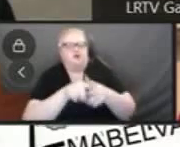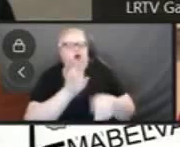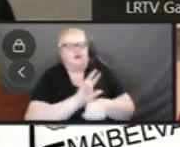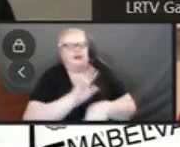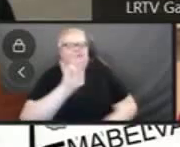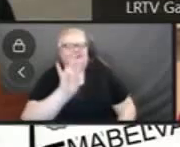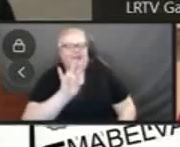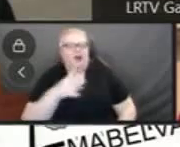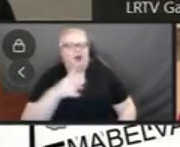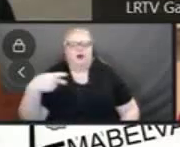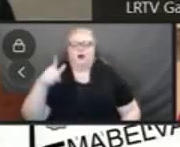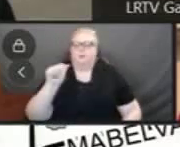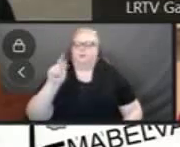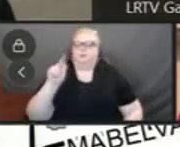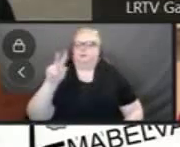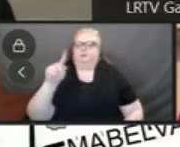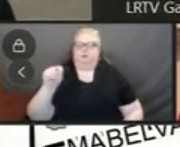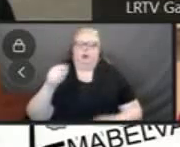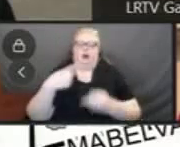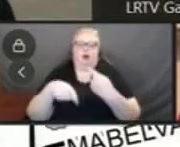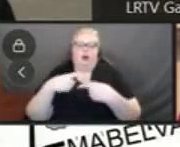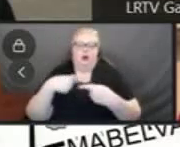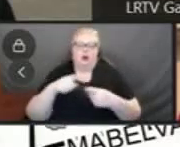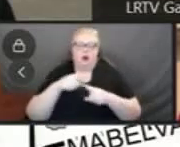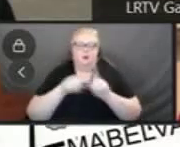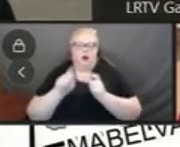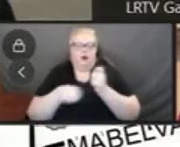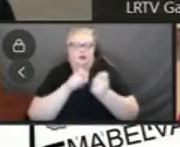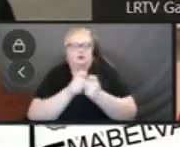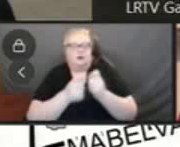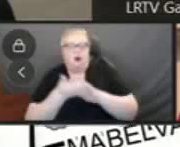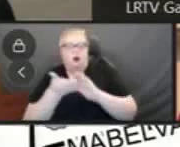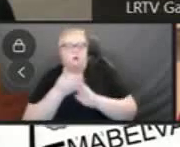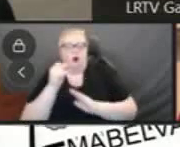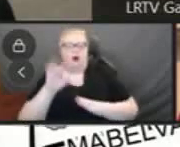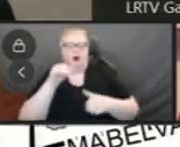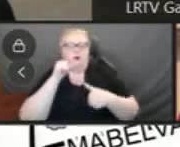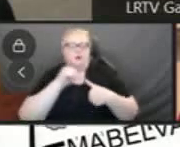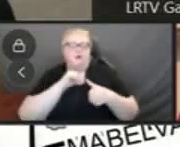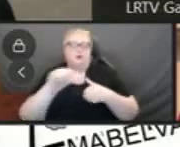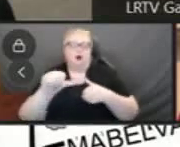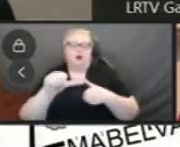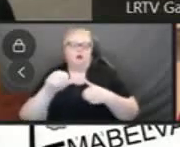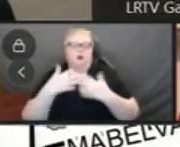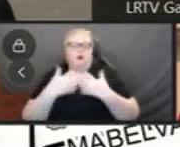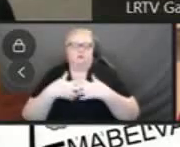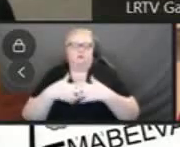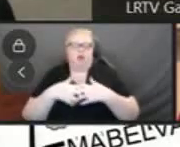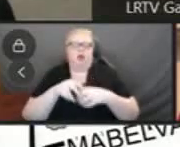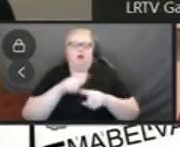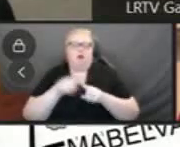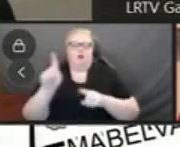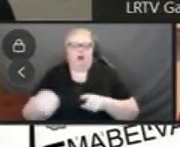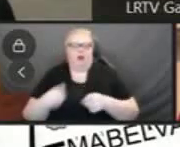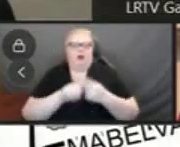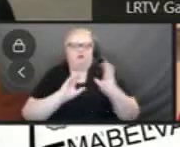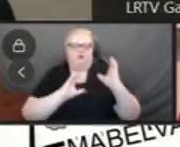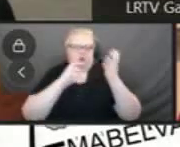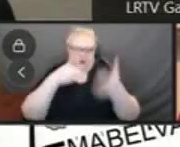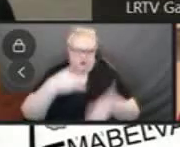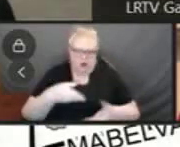the plant is coming, and I don't know the exact operation of a concrete batch plant, but they're going to have to dump the stuff in the trucks to mix